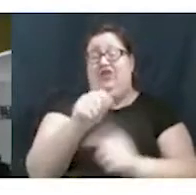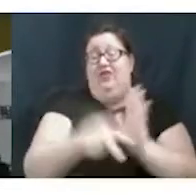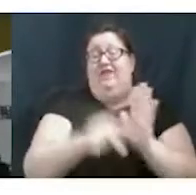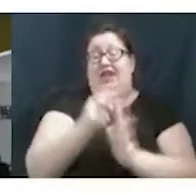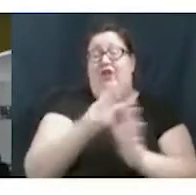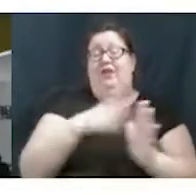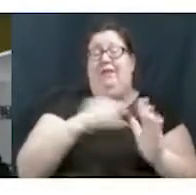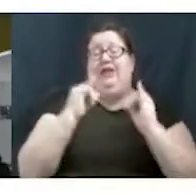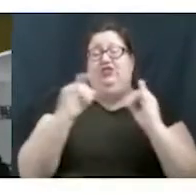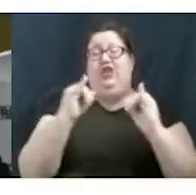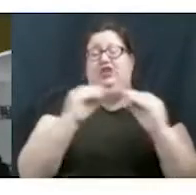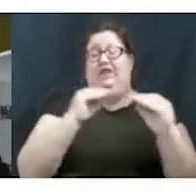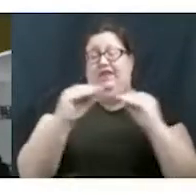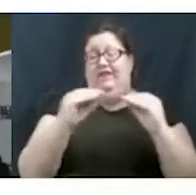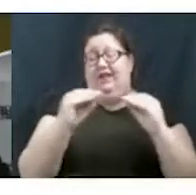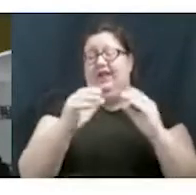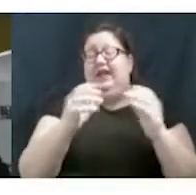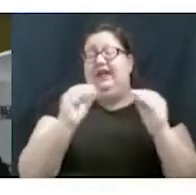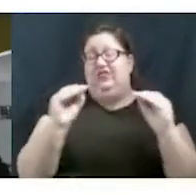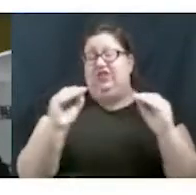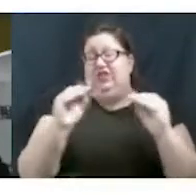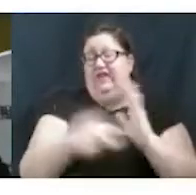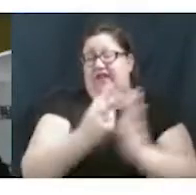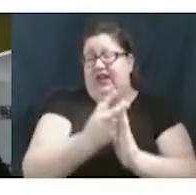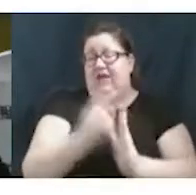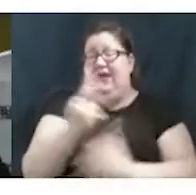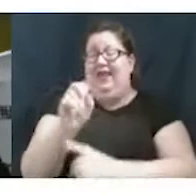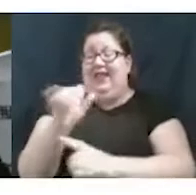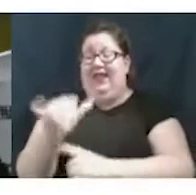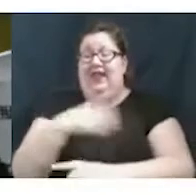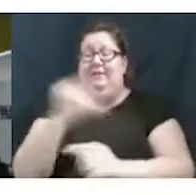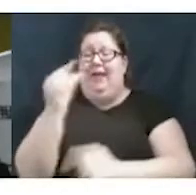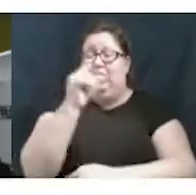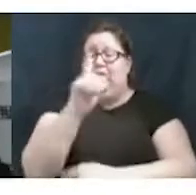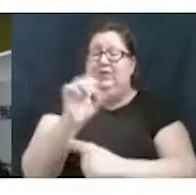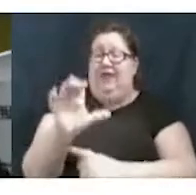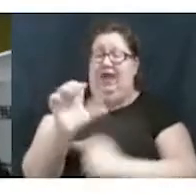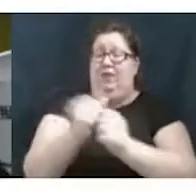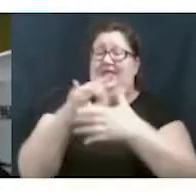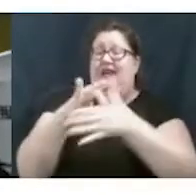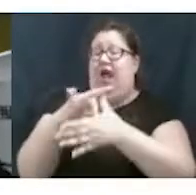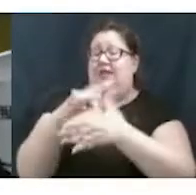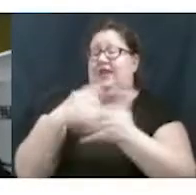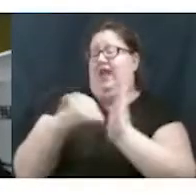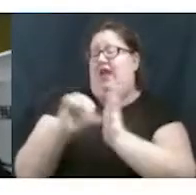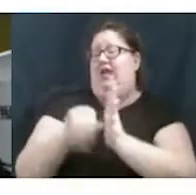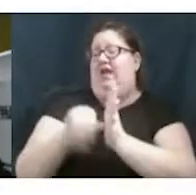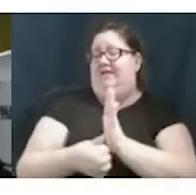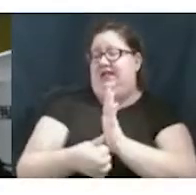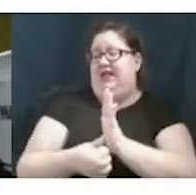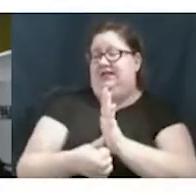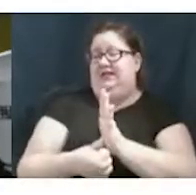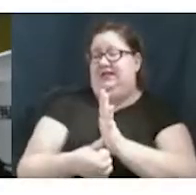teach them. And then the Bootcamp instructor key is my Google Doc with the content that I emphasize. And